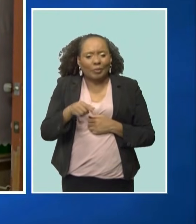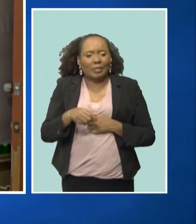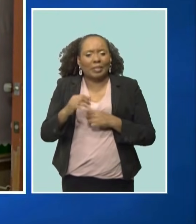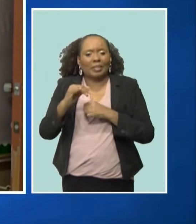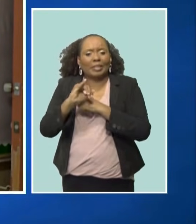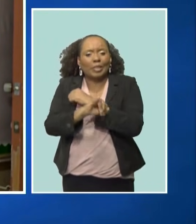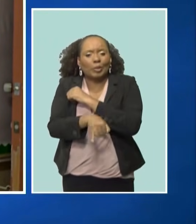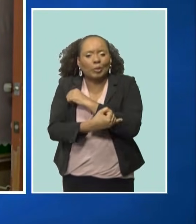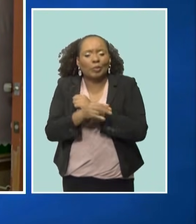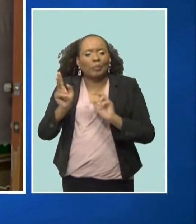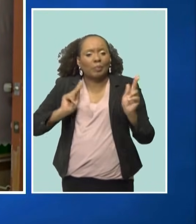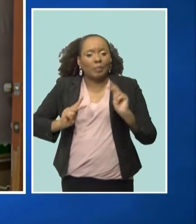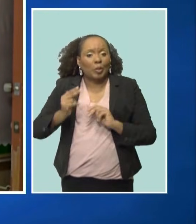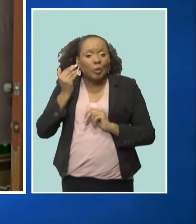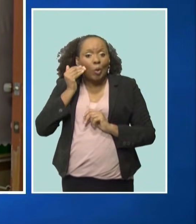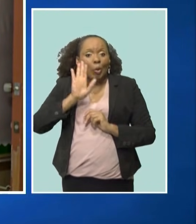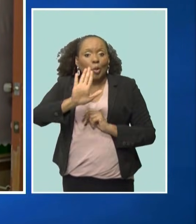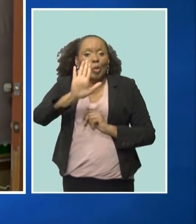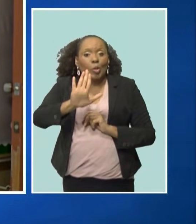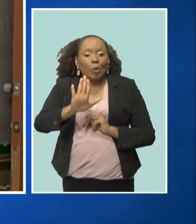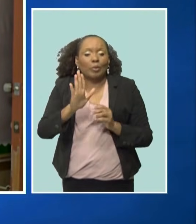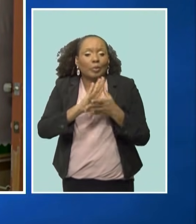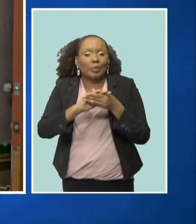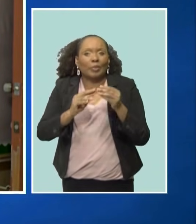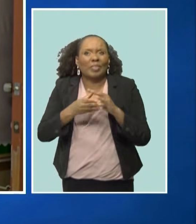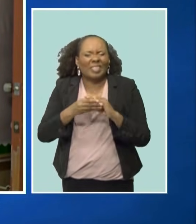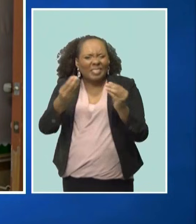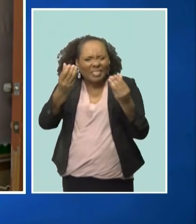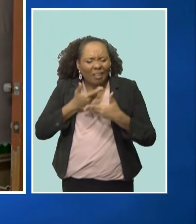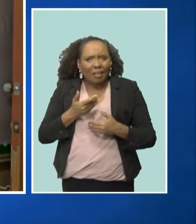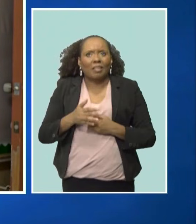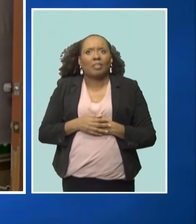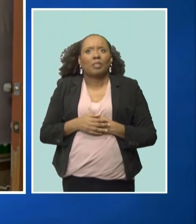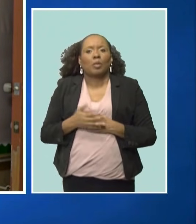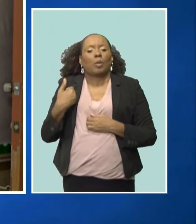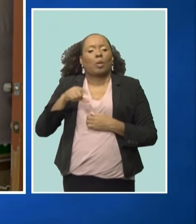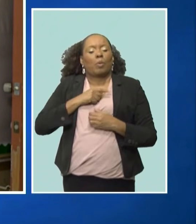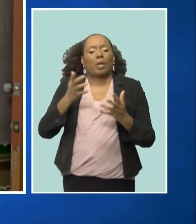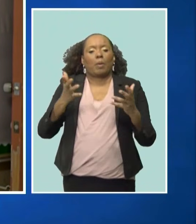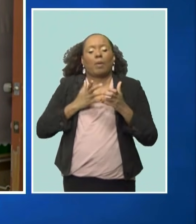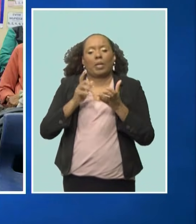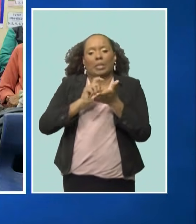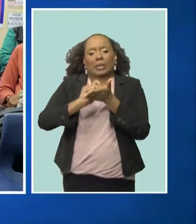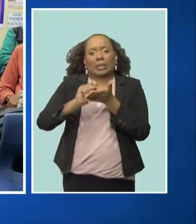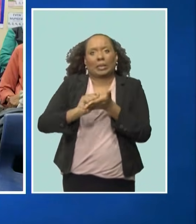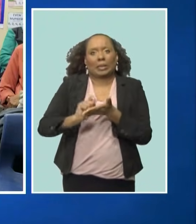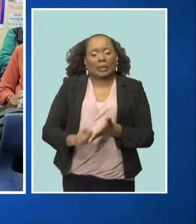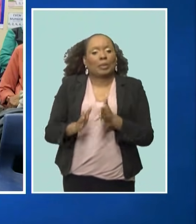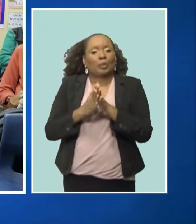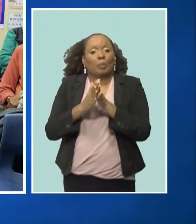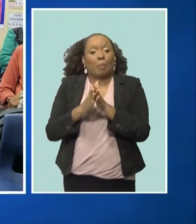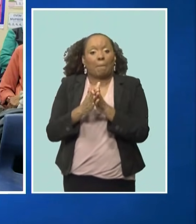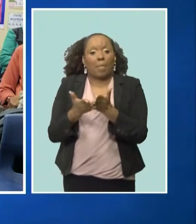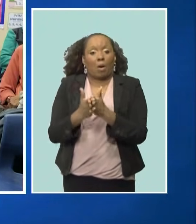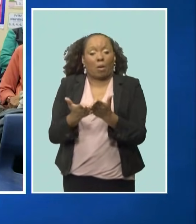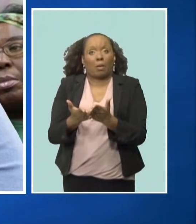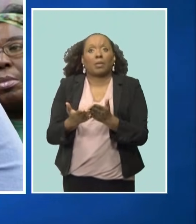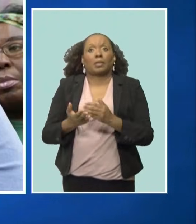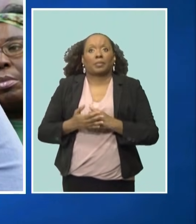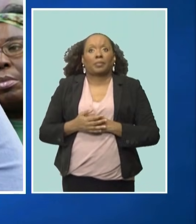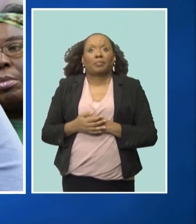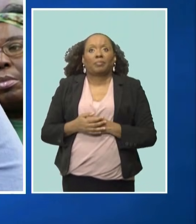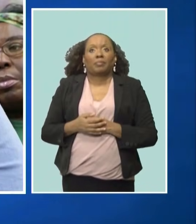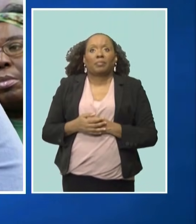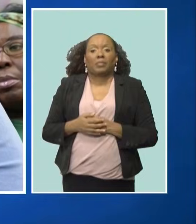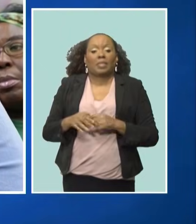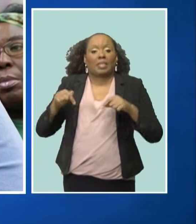we are trying to do at Cave Hill is to put together a book. Yes, put together a book. So his lecture will be